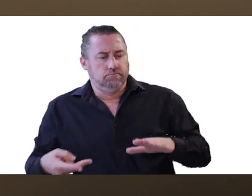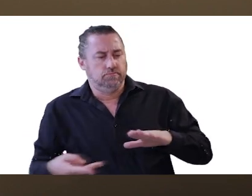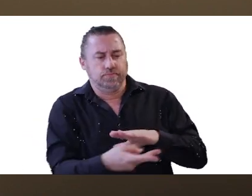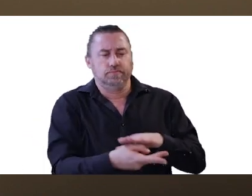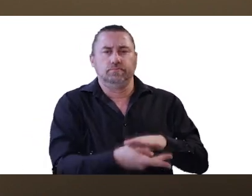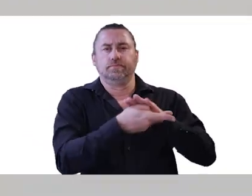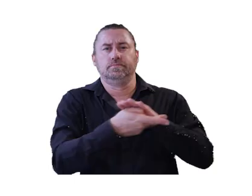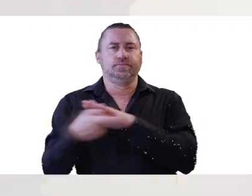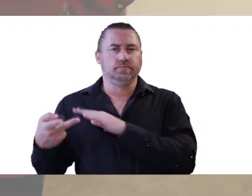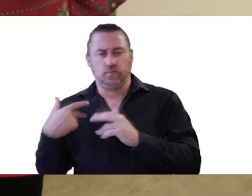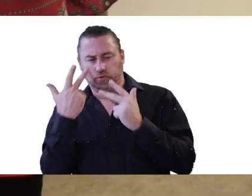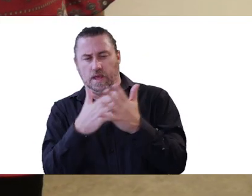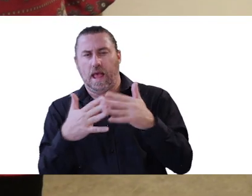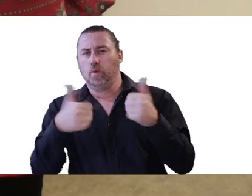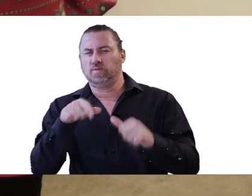Let me show you how to use it.